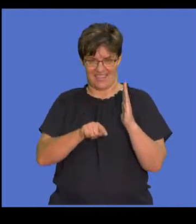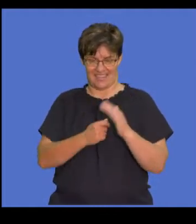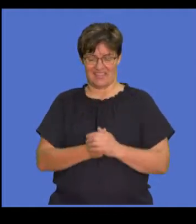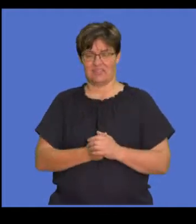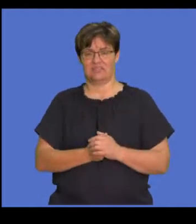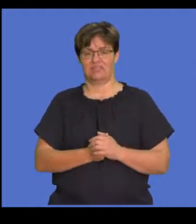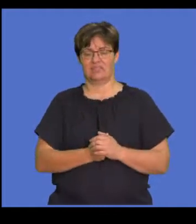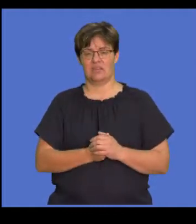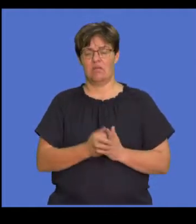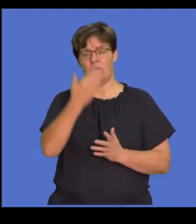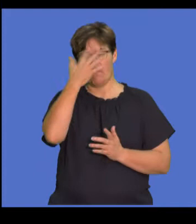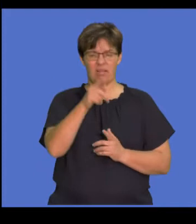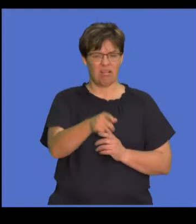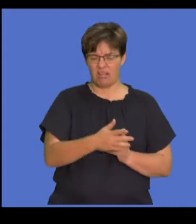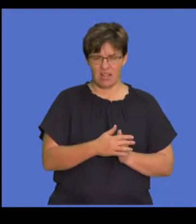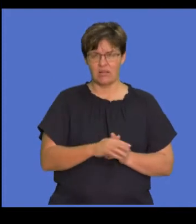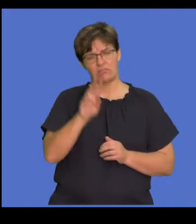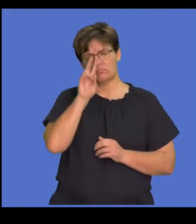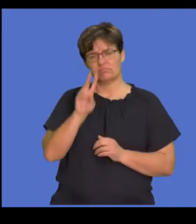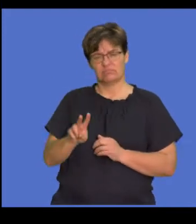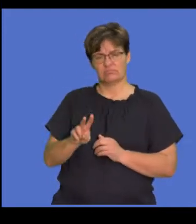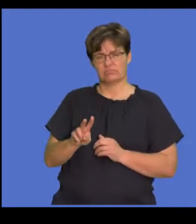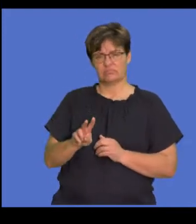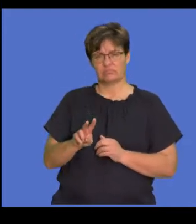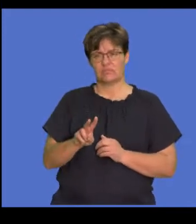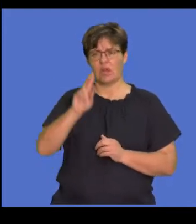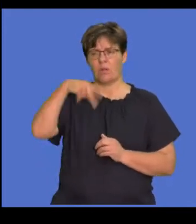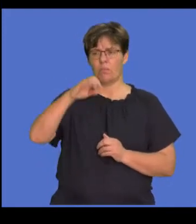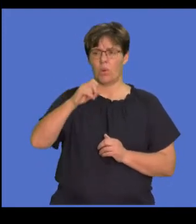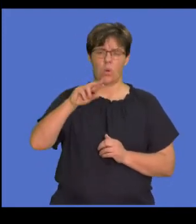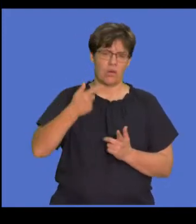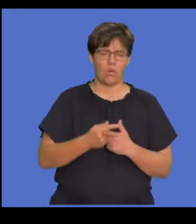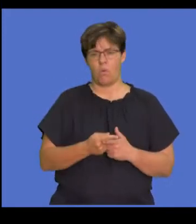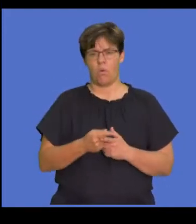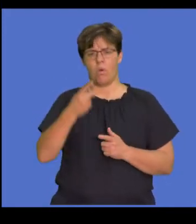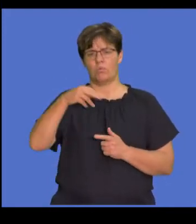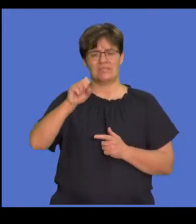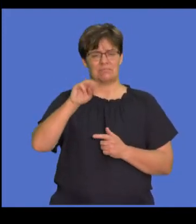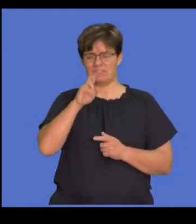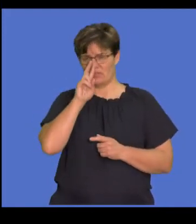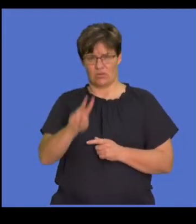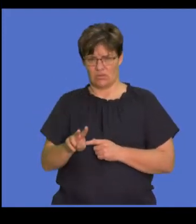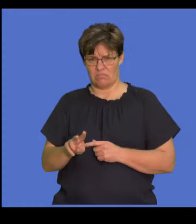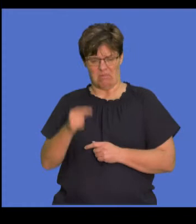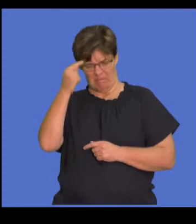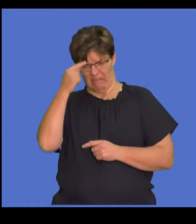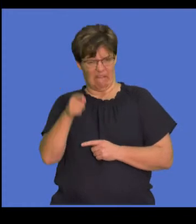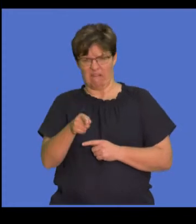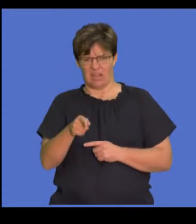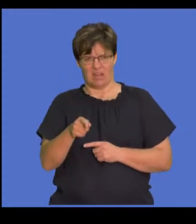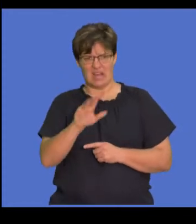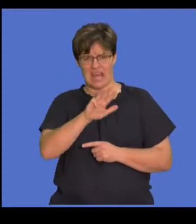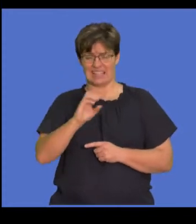right-angled triangle. And I know at times we look at also right polygons or prisms. Please don't make the mistake of thinking